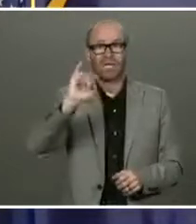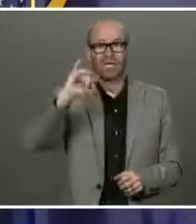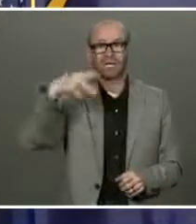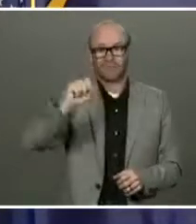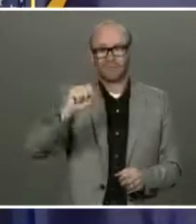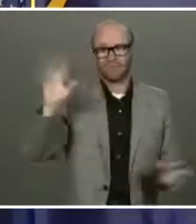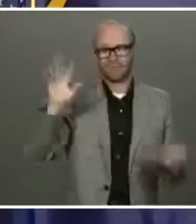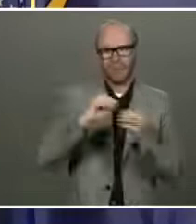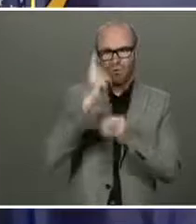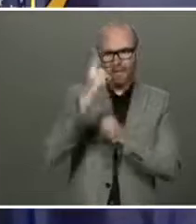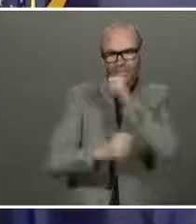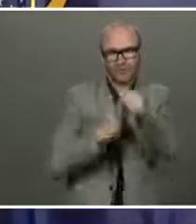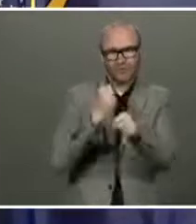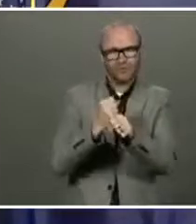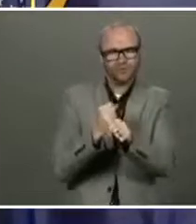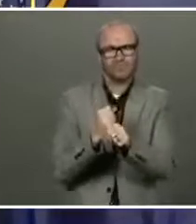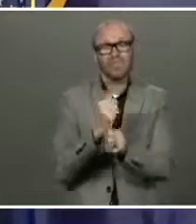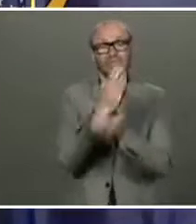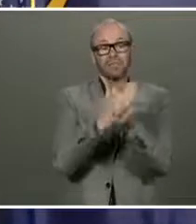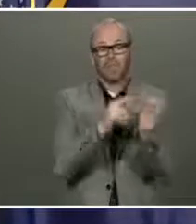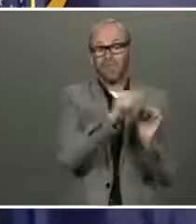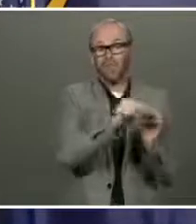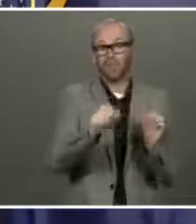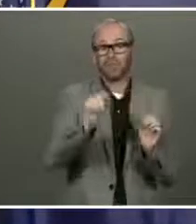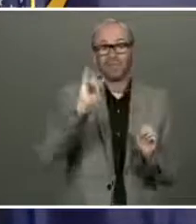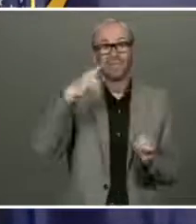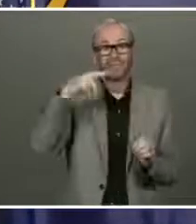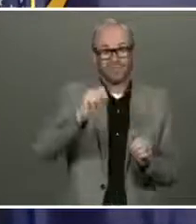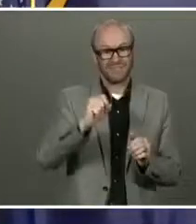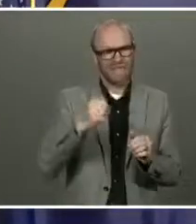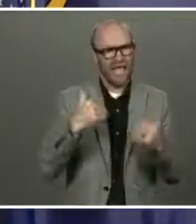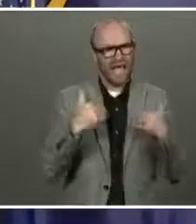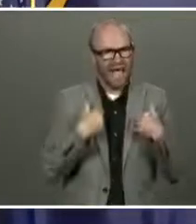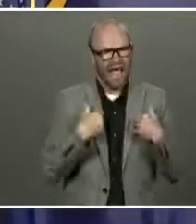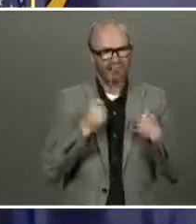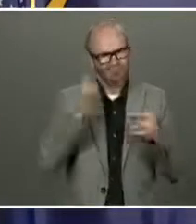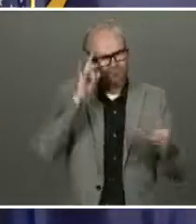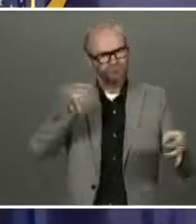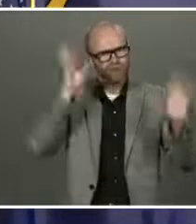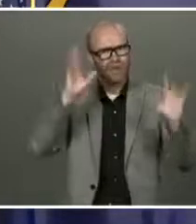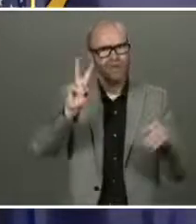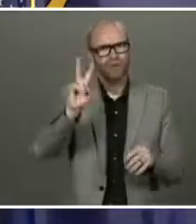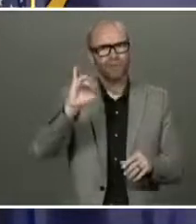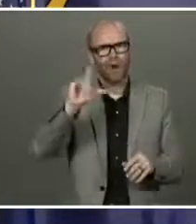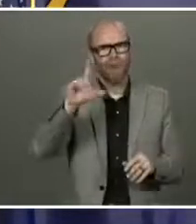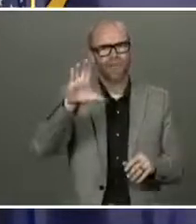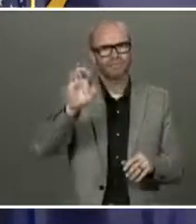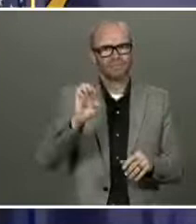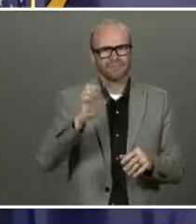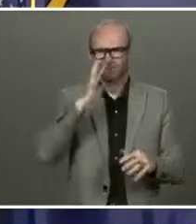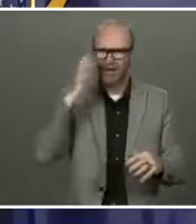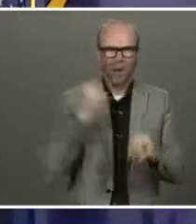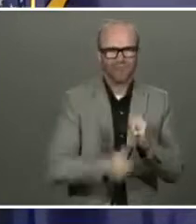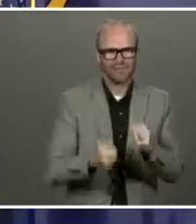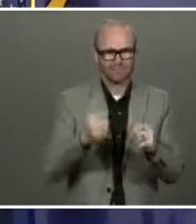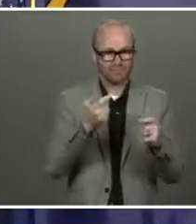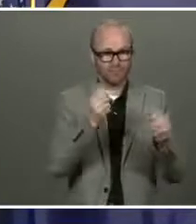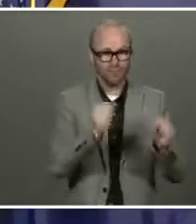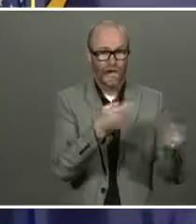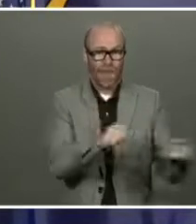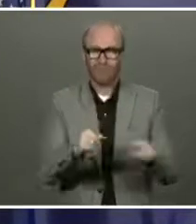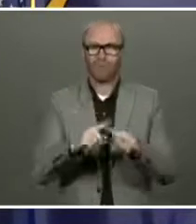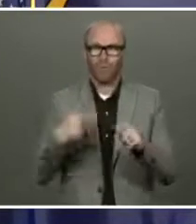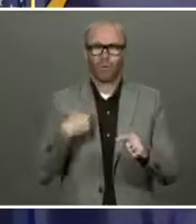and some of those tips have involved the potential for violence. And so an opportunity to intervene early and do